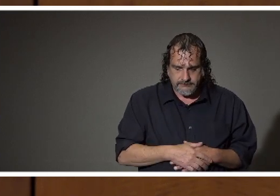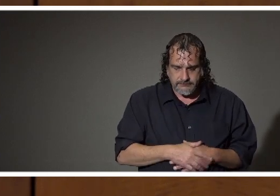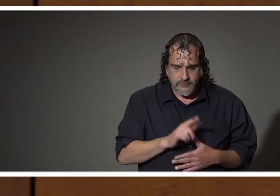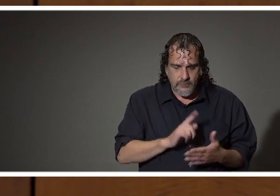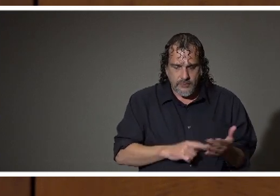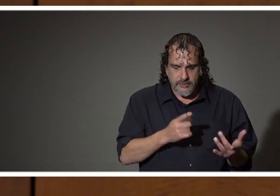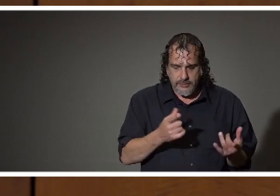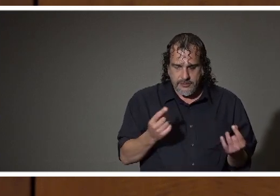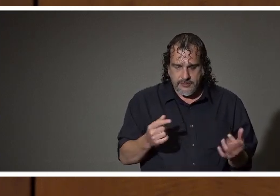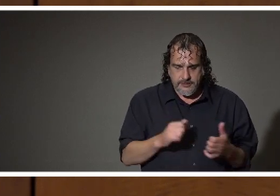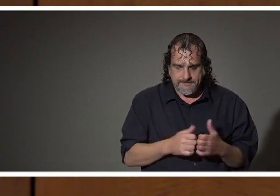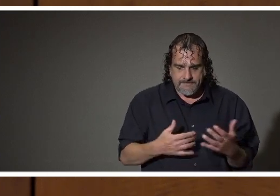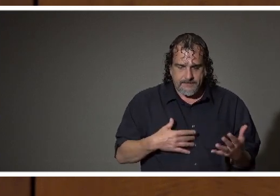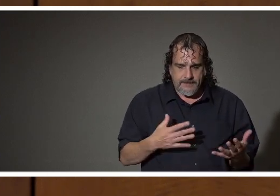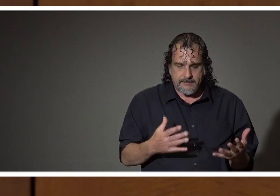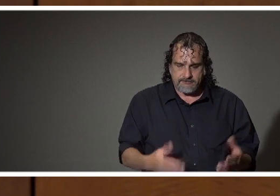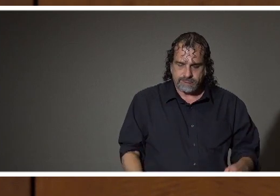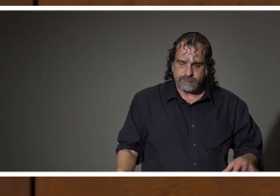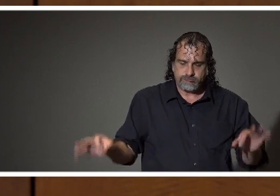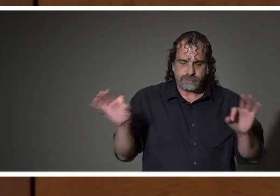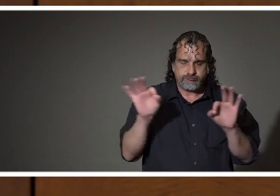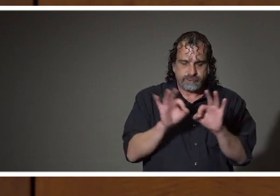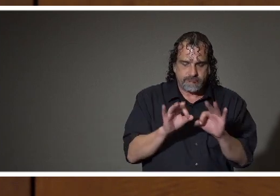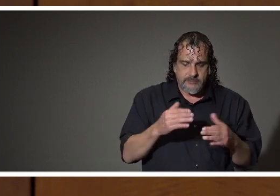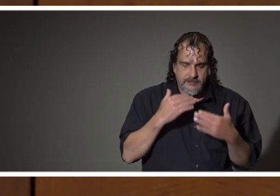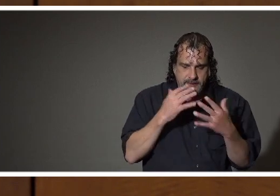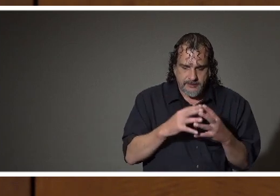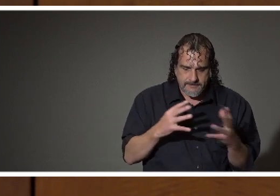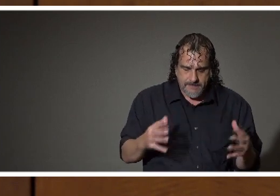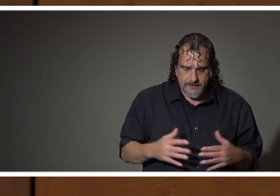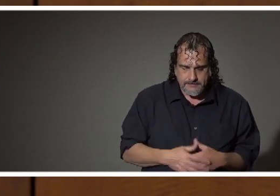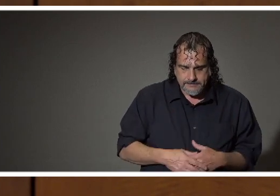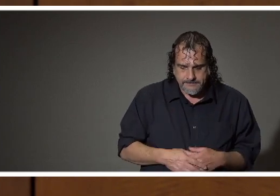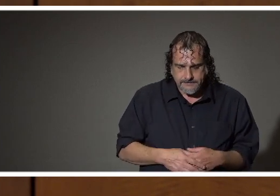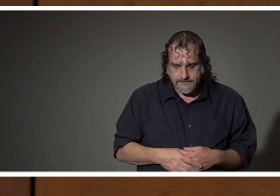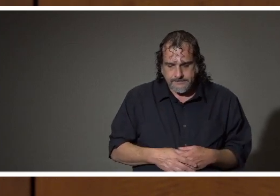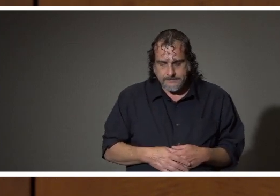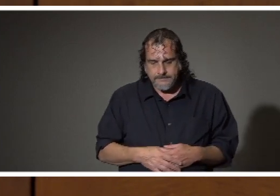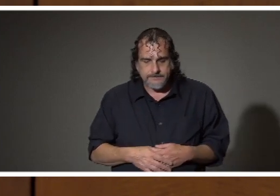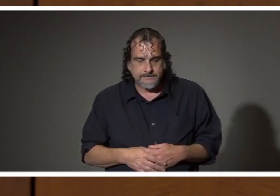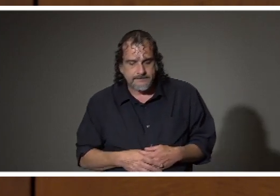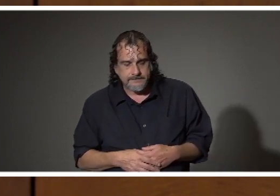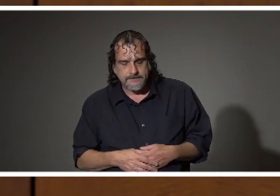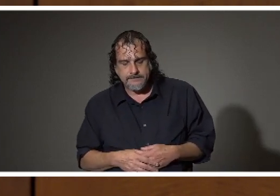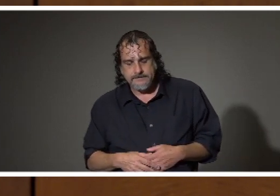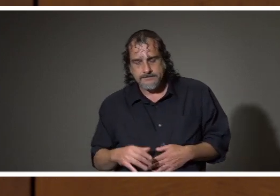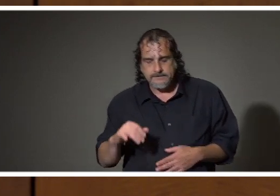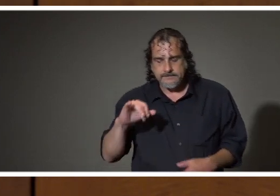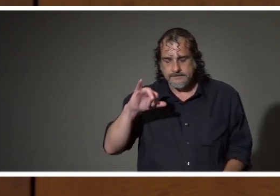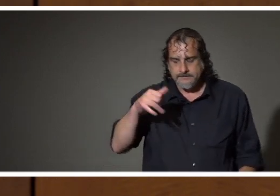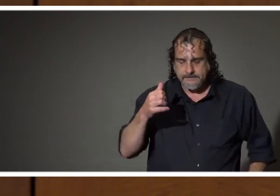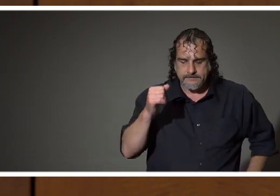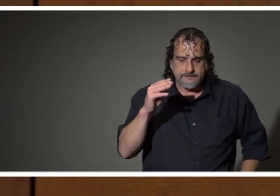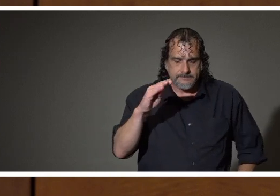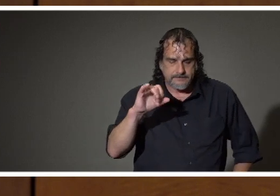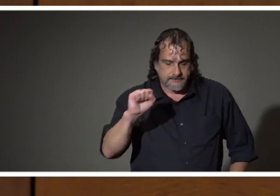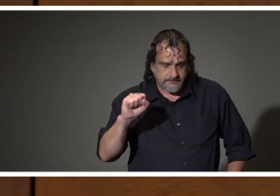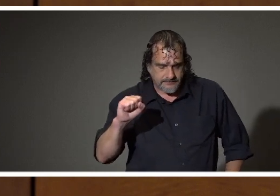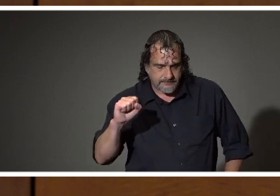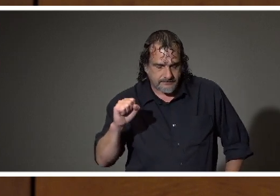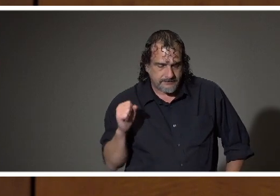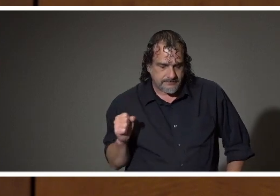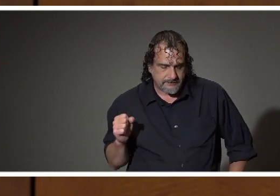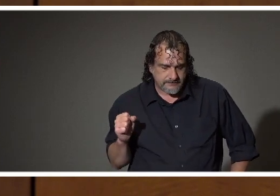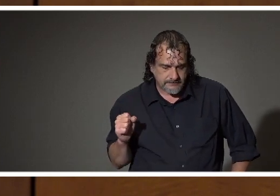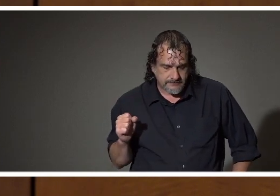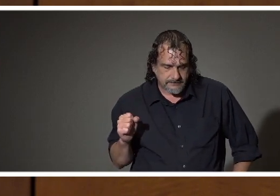doing is incredibly important, and thank you so much. Happy birthday to James Marlon Hayes, who is turning 9.